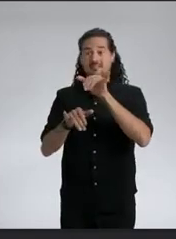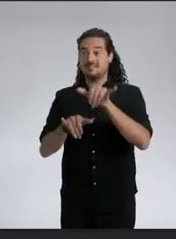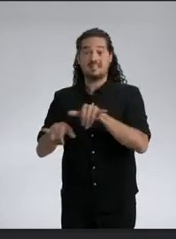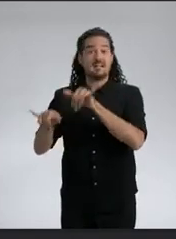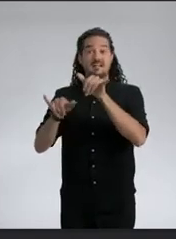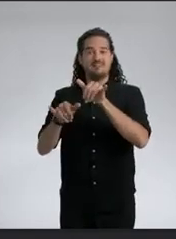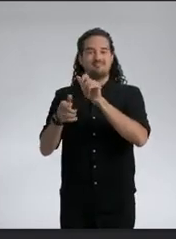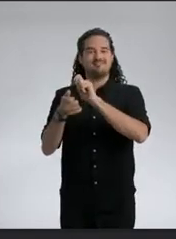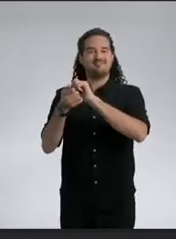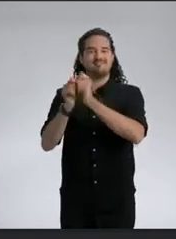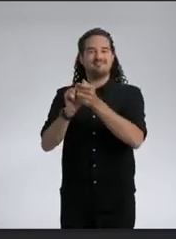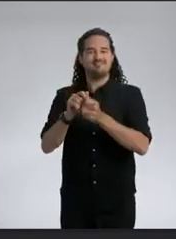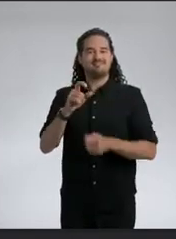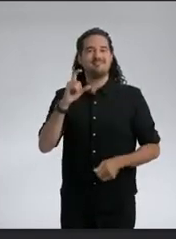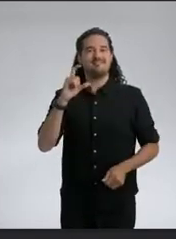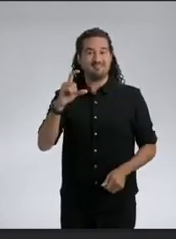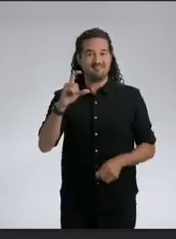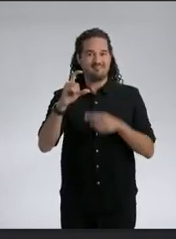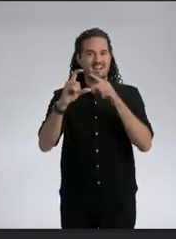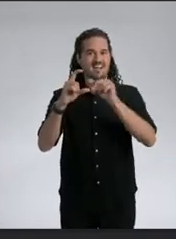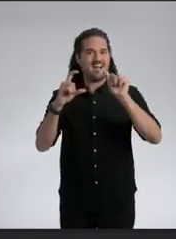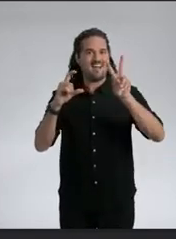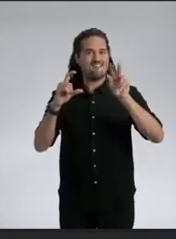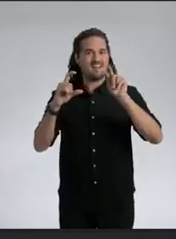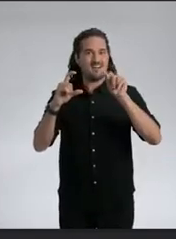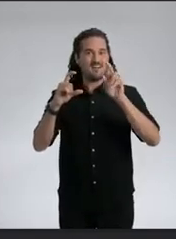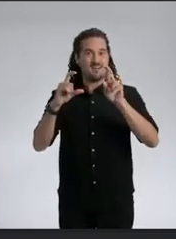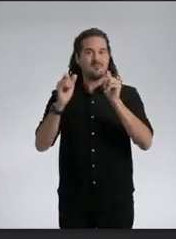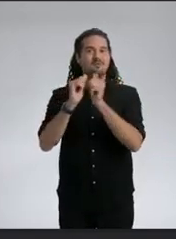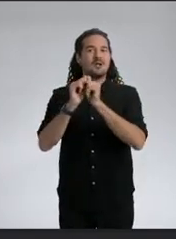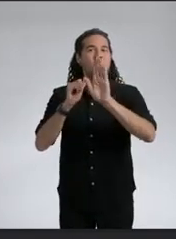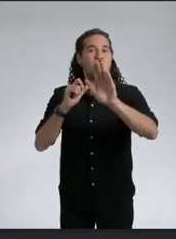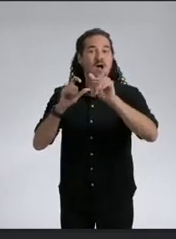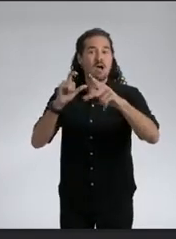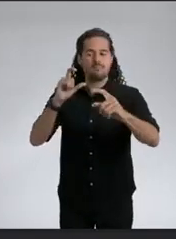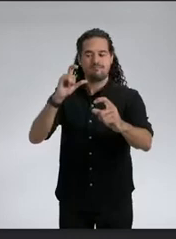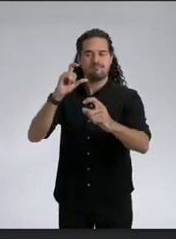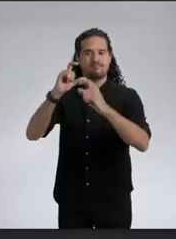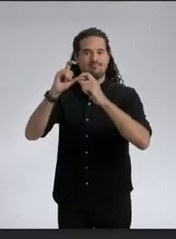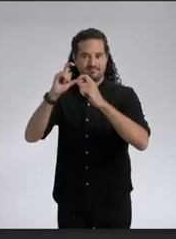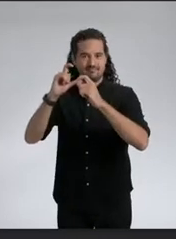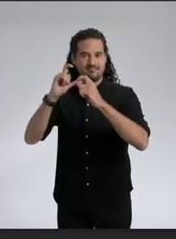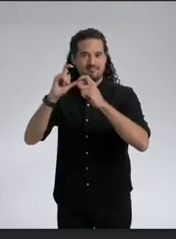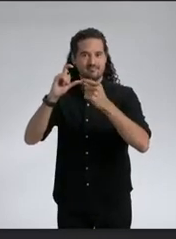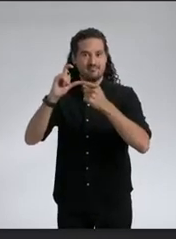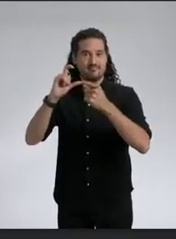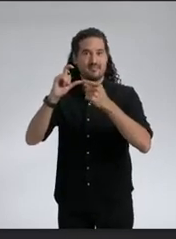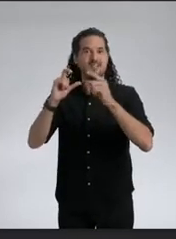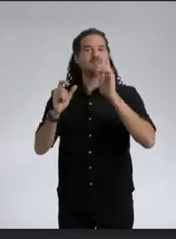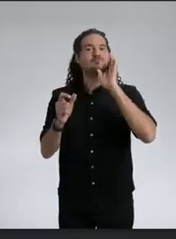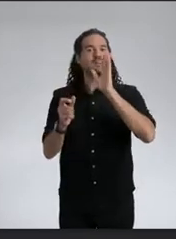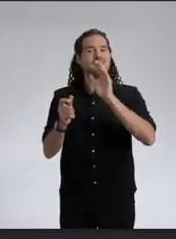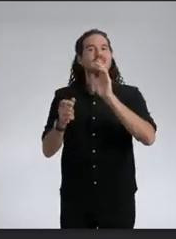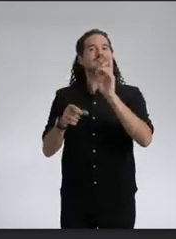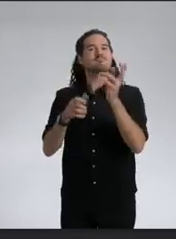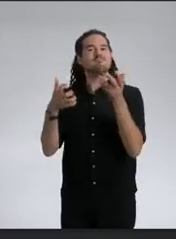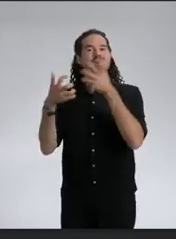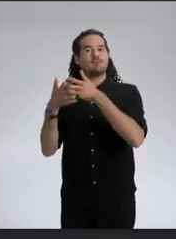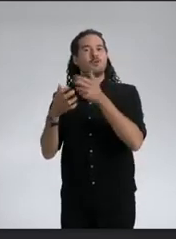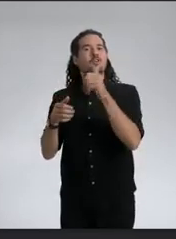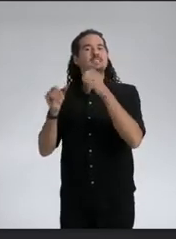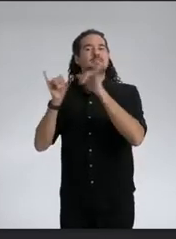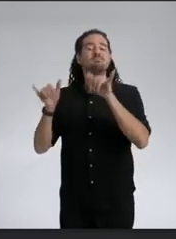this, featuring a prominent avatar with your app icon superimposed. And the same avatars will be used elsewhere in the system, like in the share